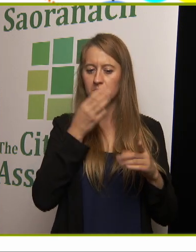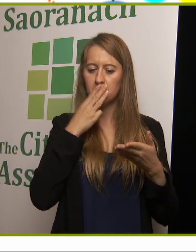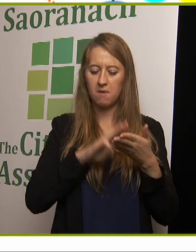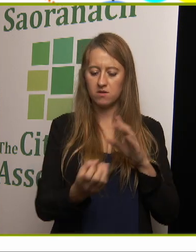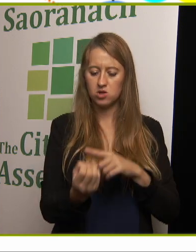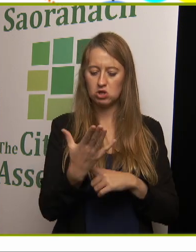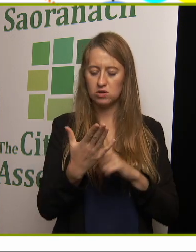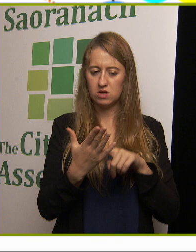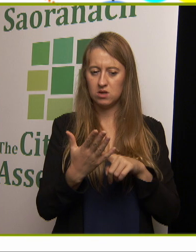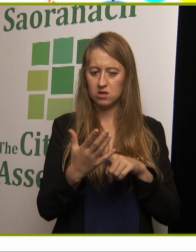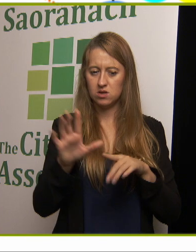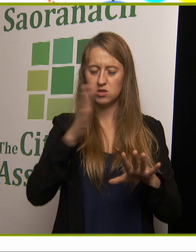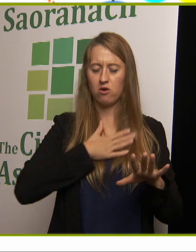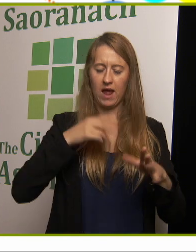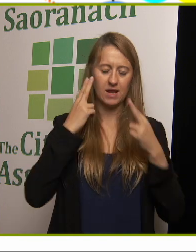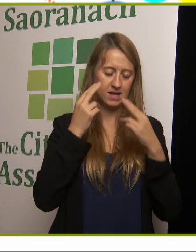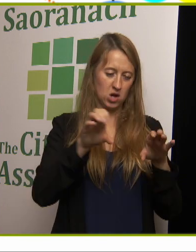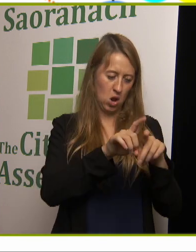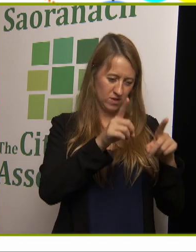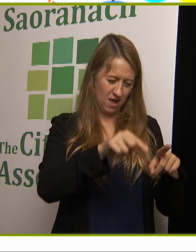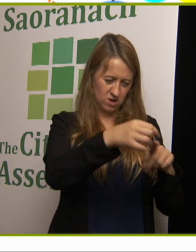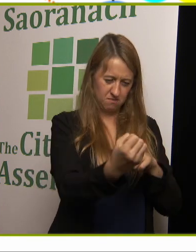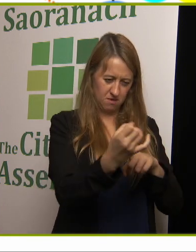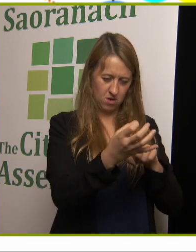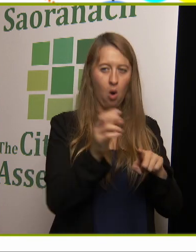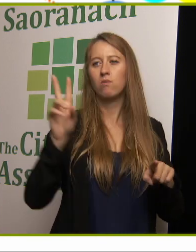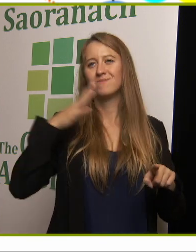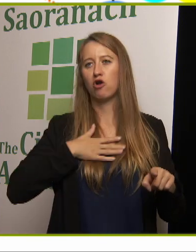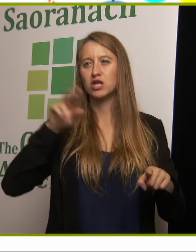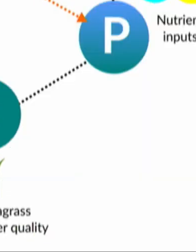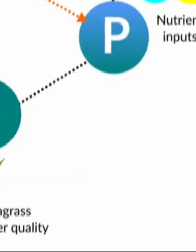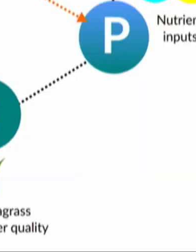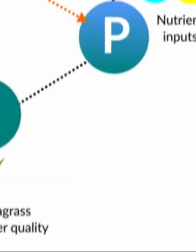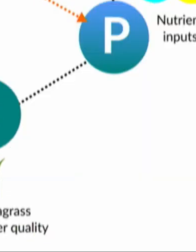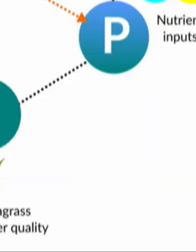here that I'm signed out of something. I'll just close that. You can't see it